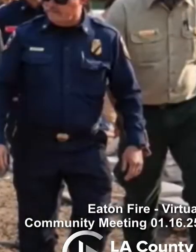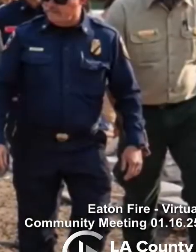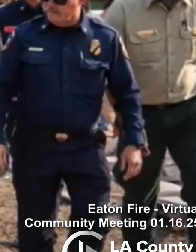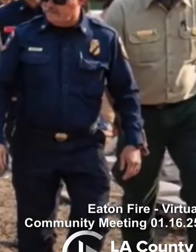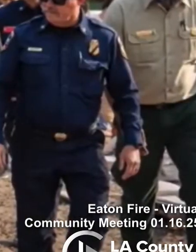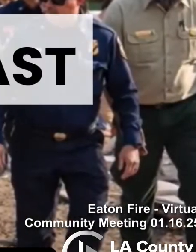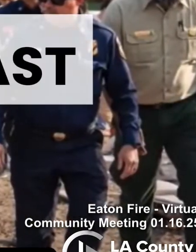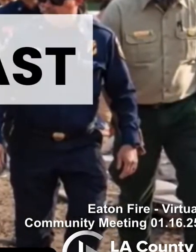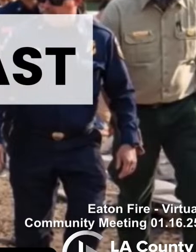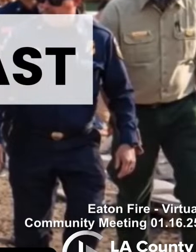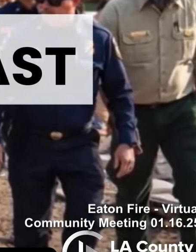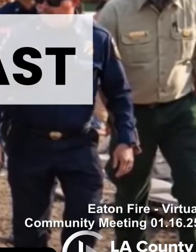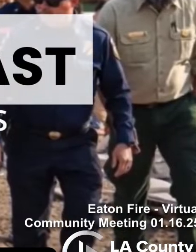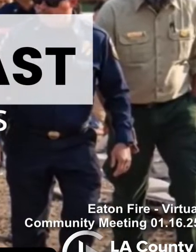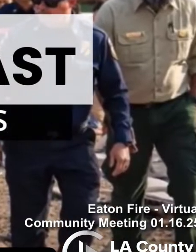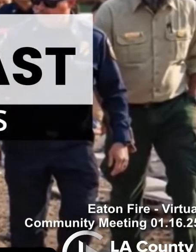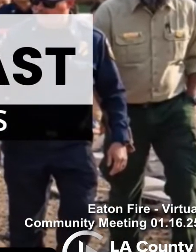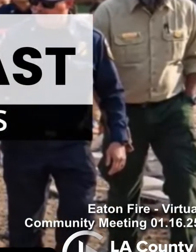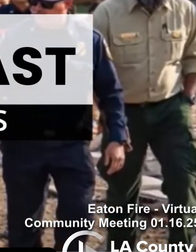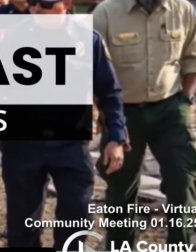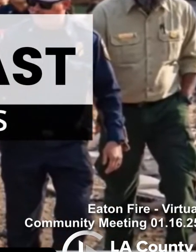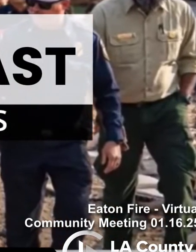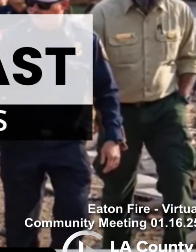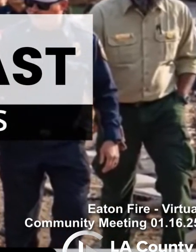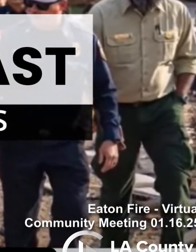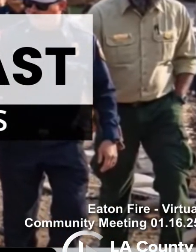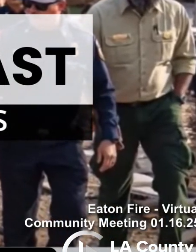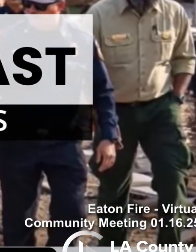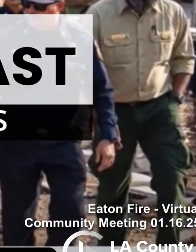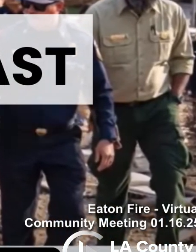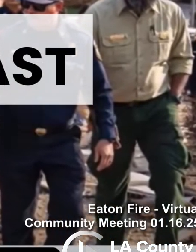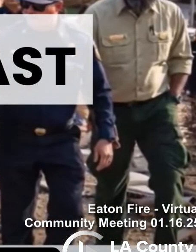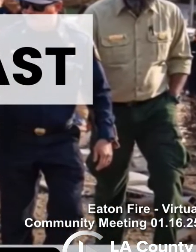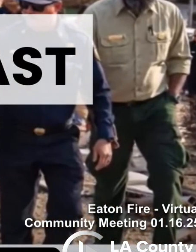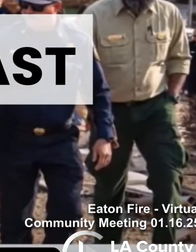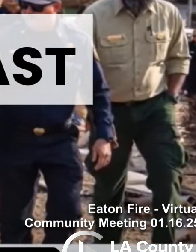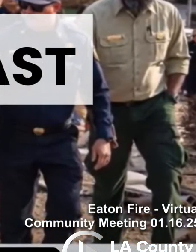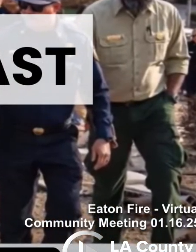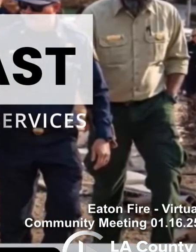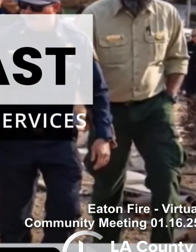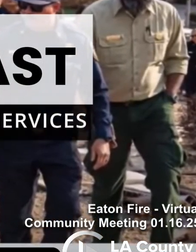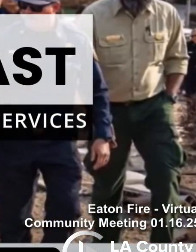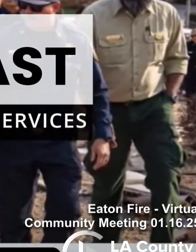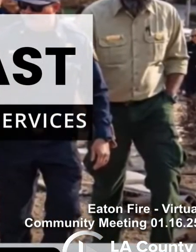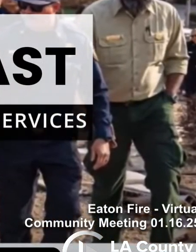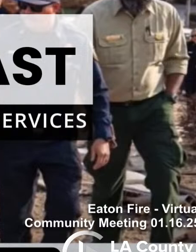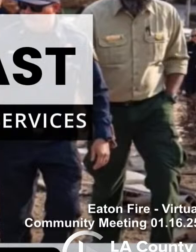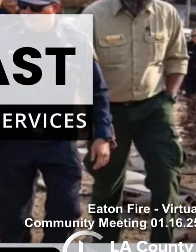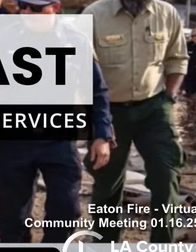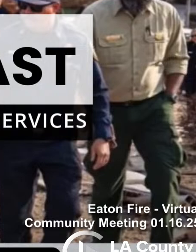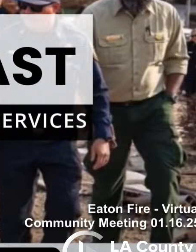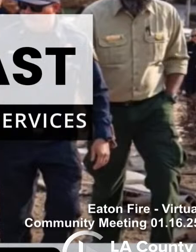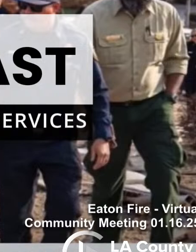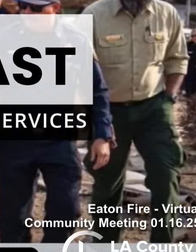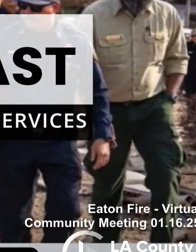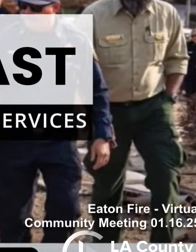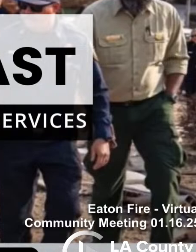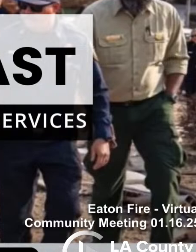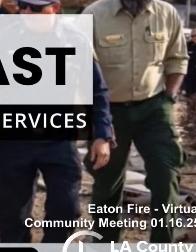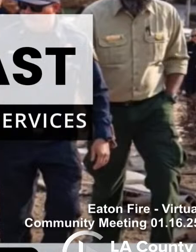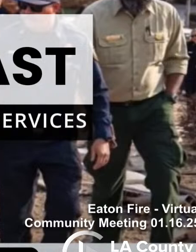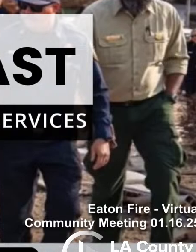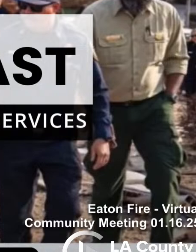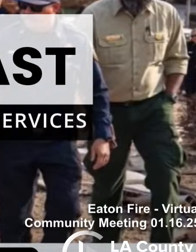areas. Protections against price increases last 30 days, while protections for contractor-related services